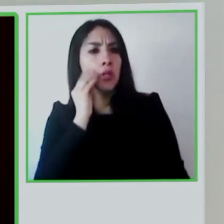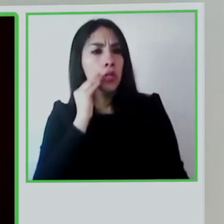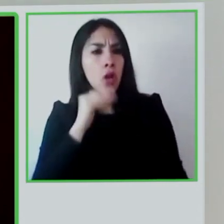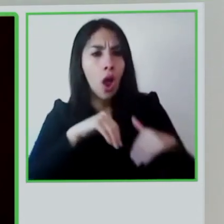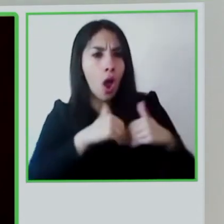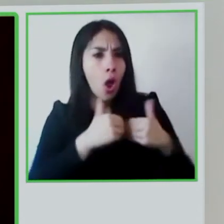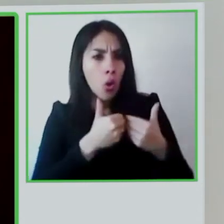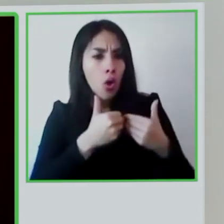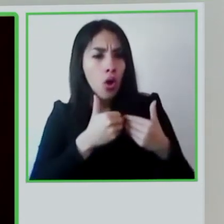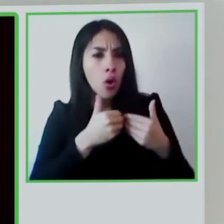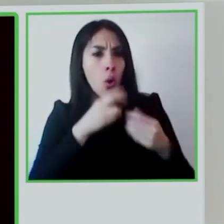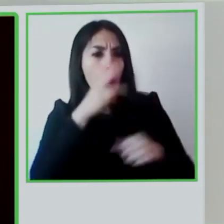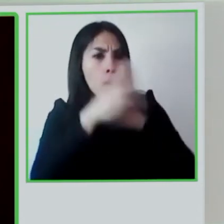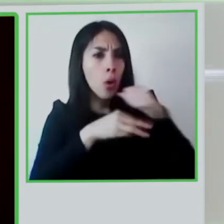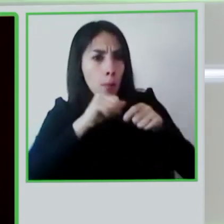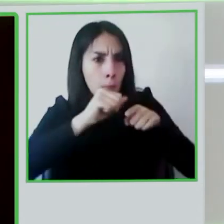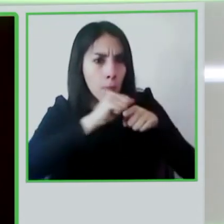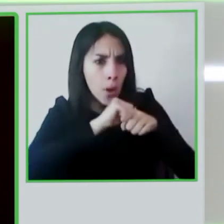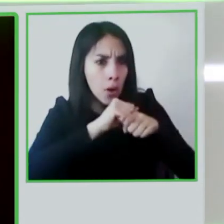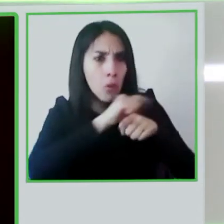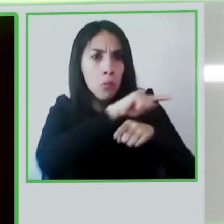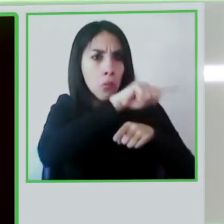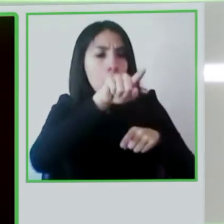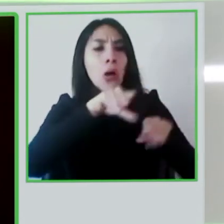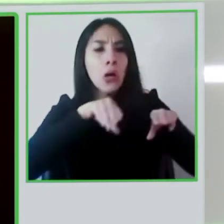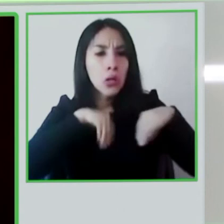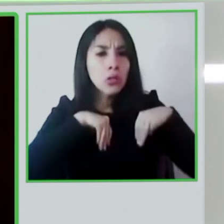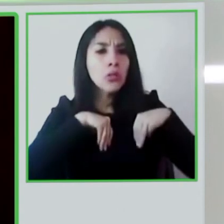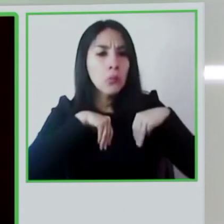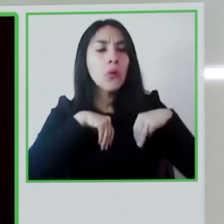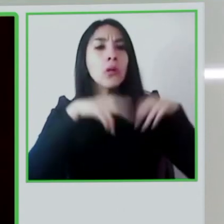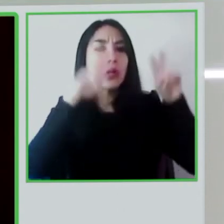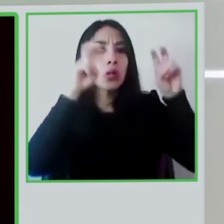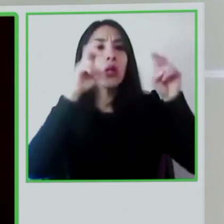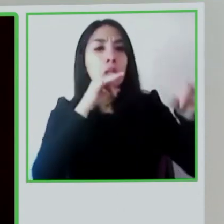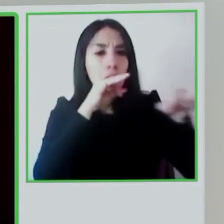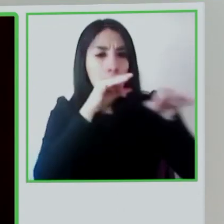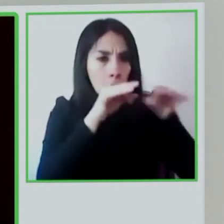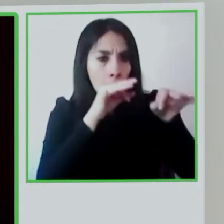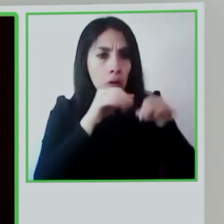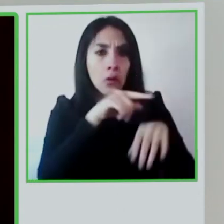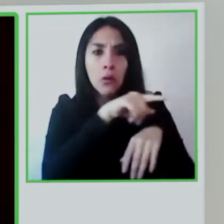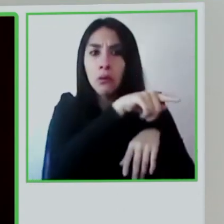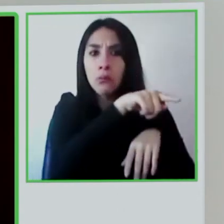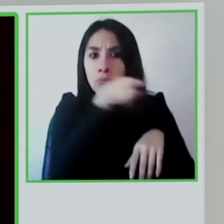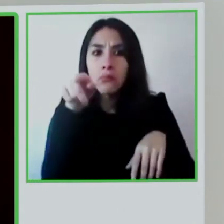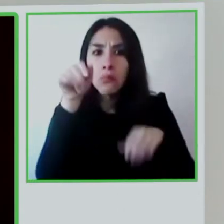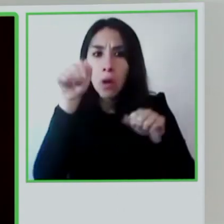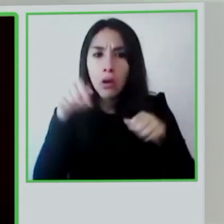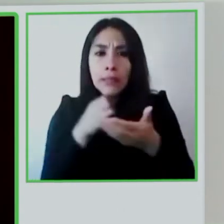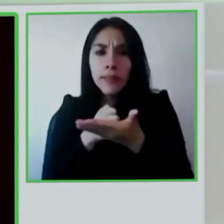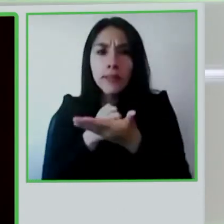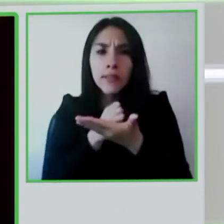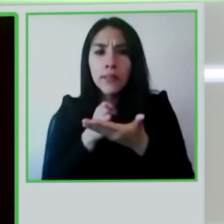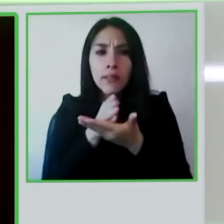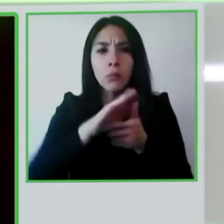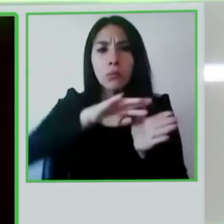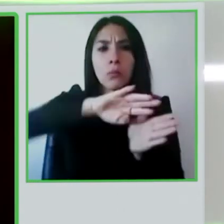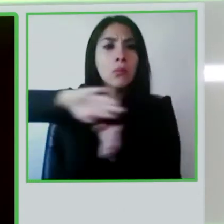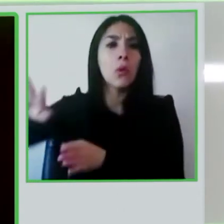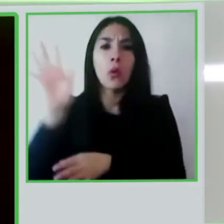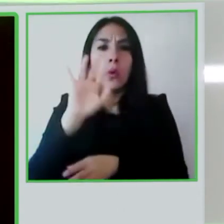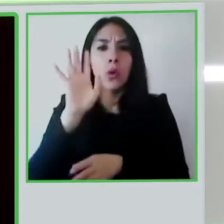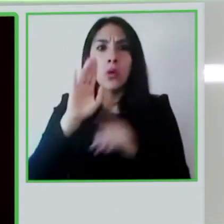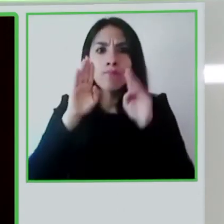this issue. As I said before, you need to start listening to your clients and customers, your personnel, your potential